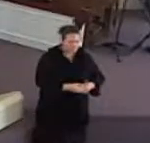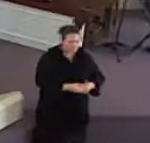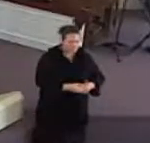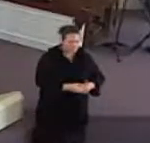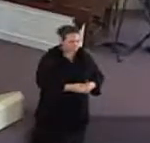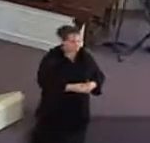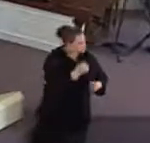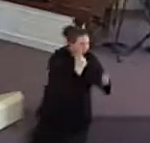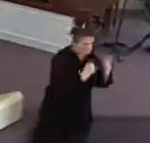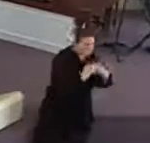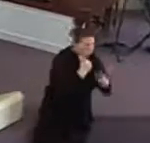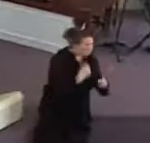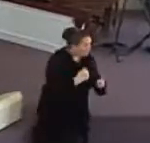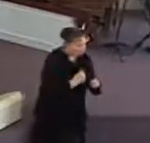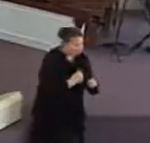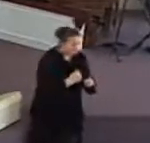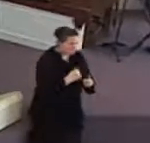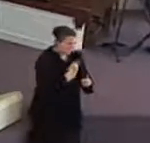Don't cry over them.